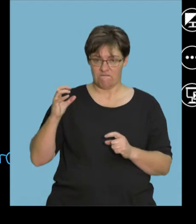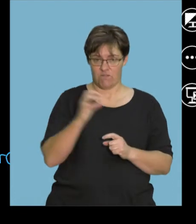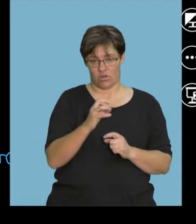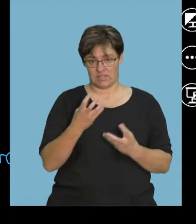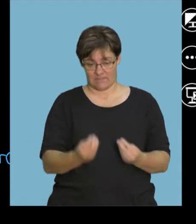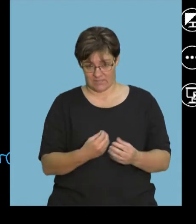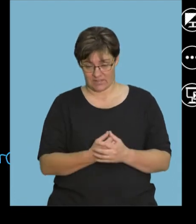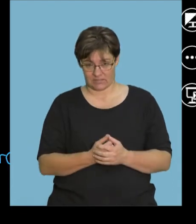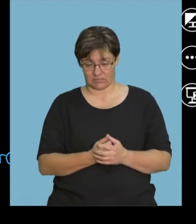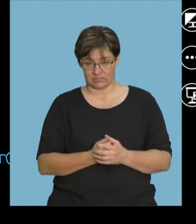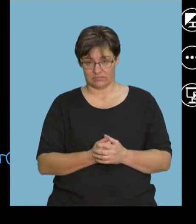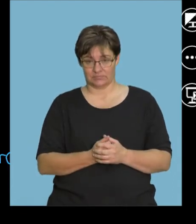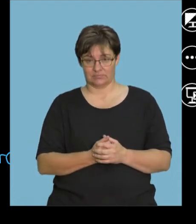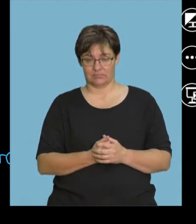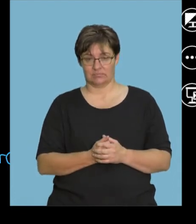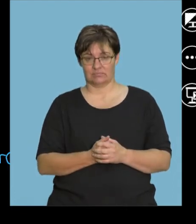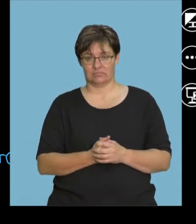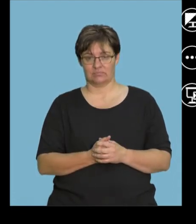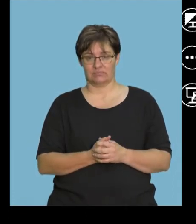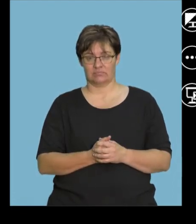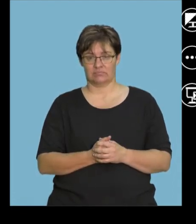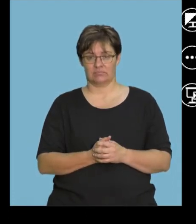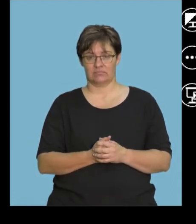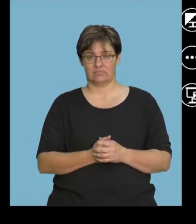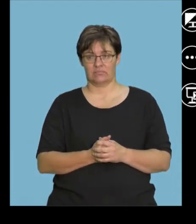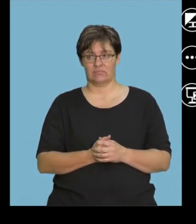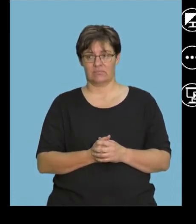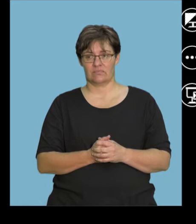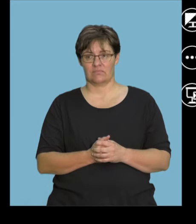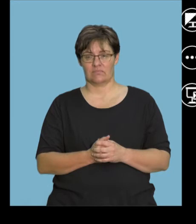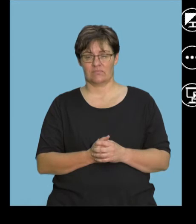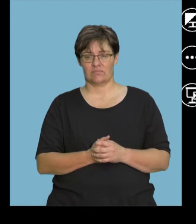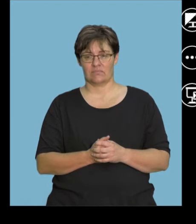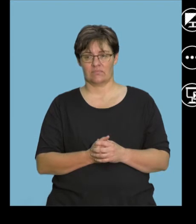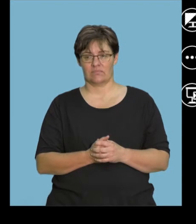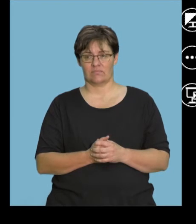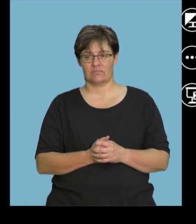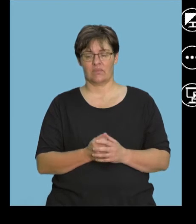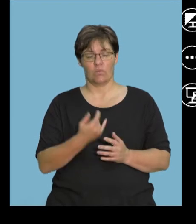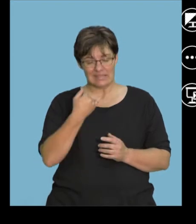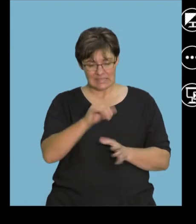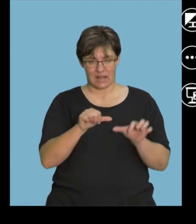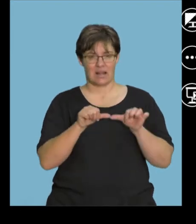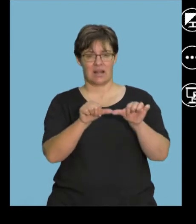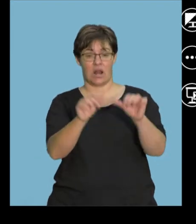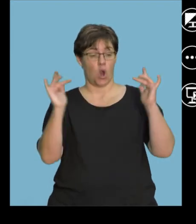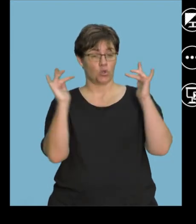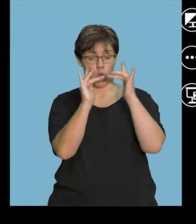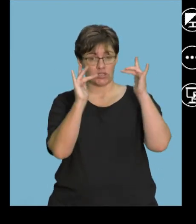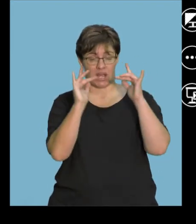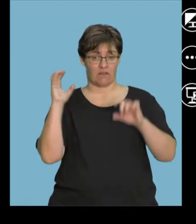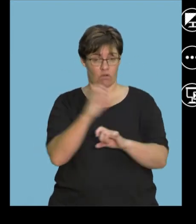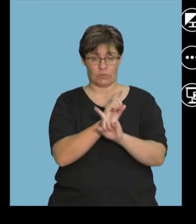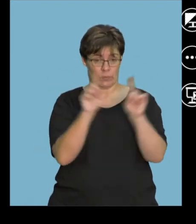the force of attraction or repulsion, right? Okay. Now, we're still talking